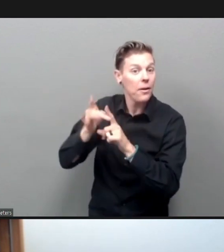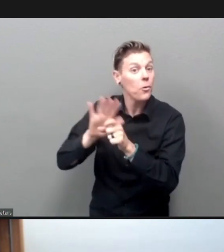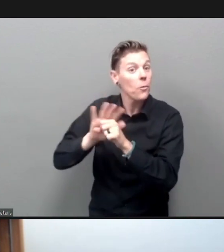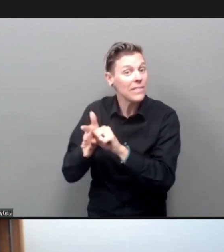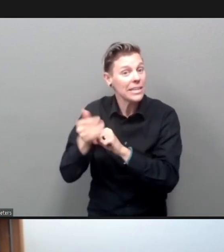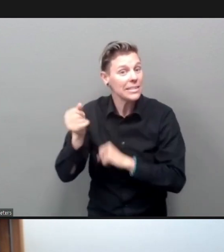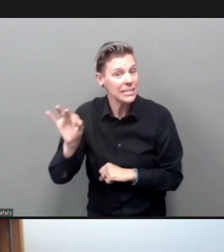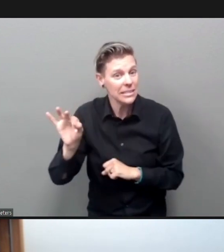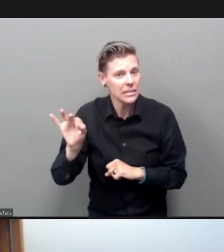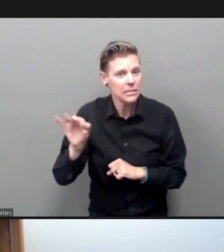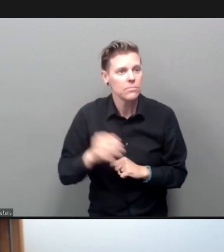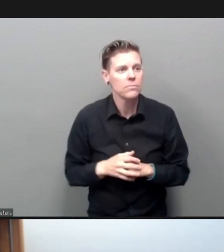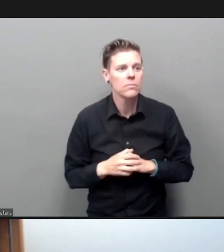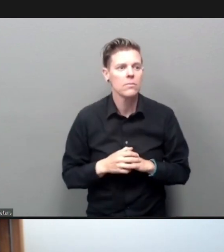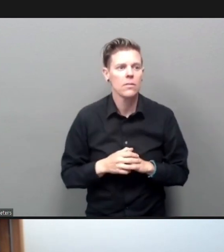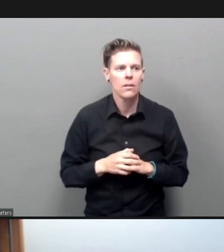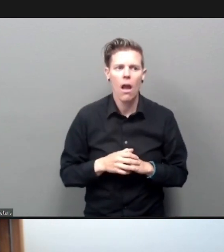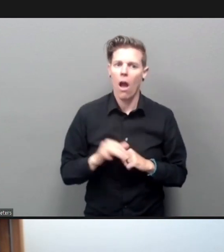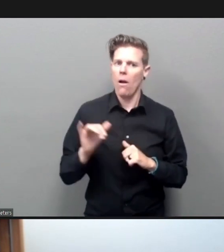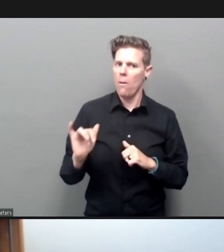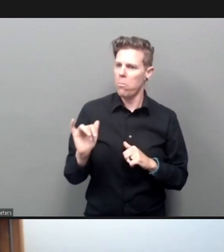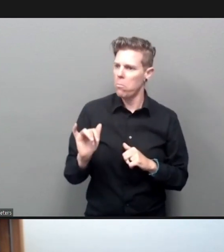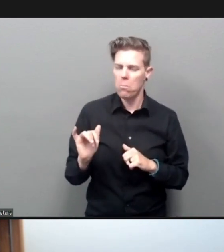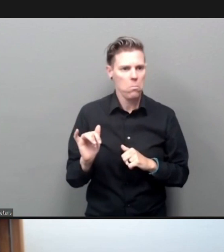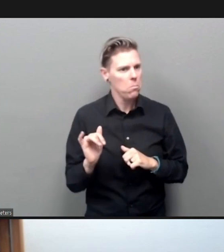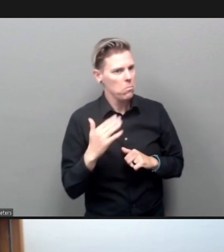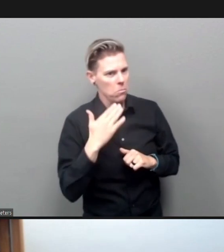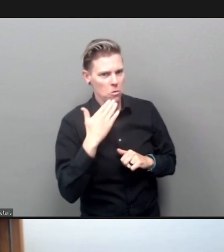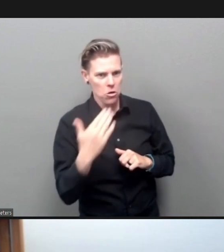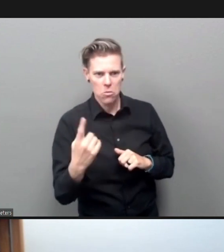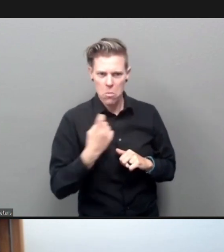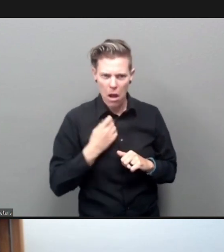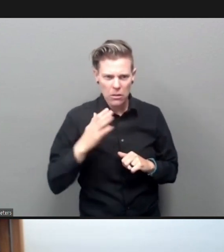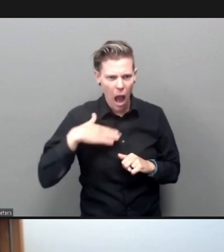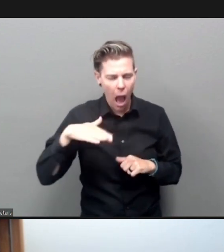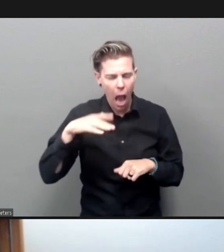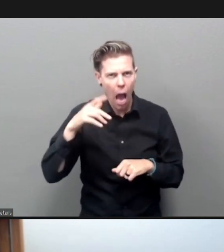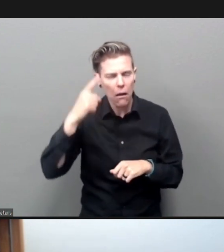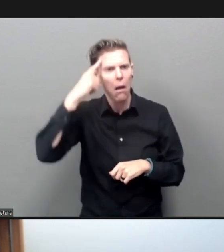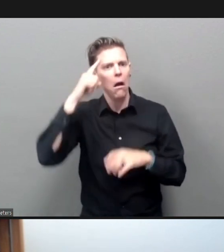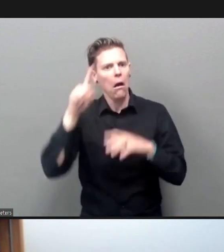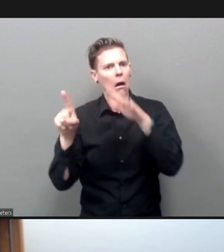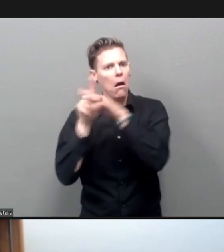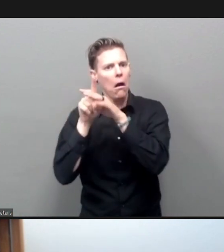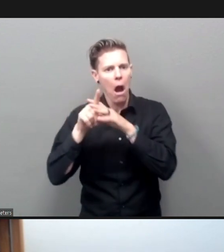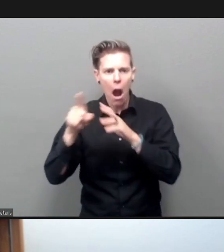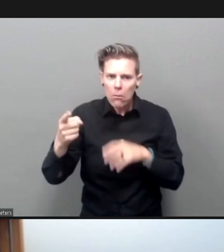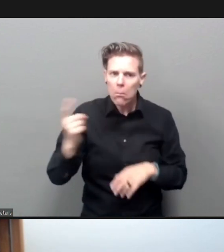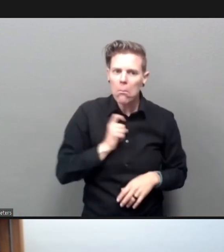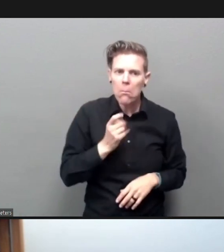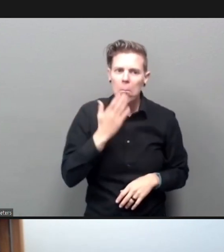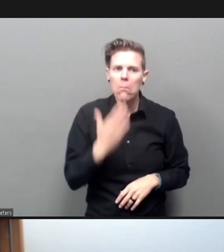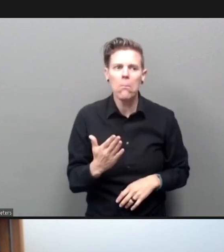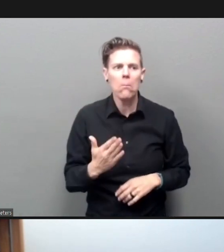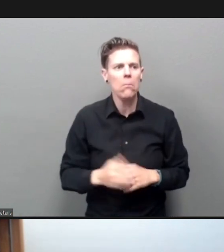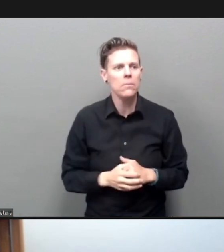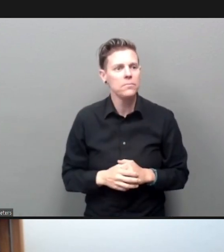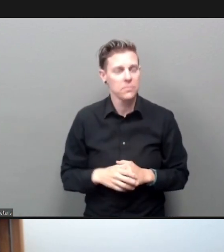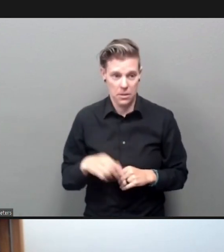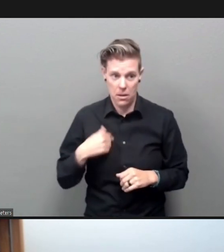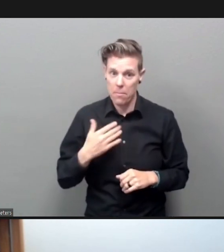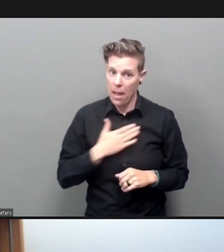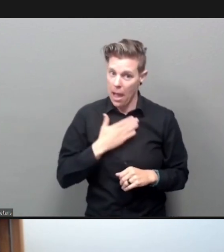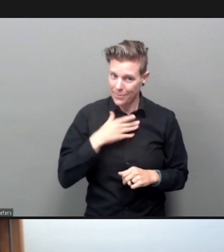think of before. I probably should have. First, I think I'm glad you asked the question the way you did, because